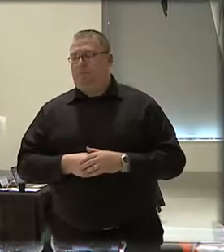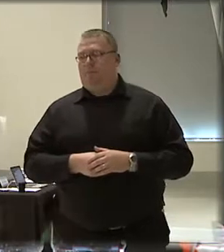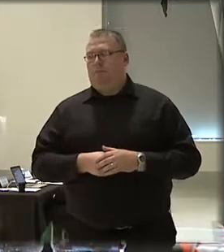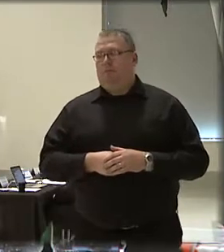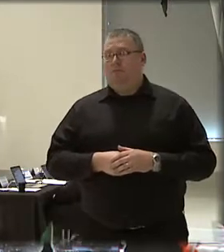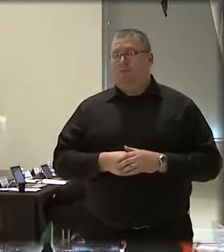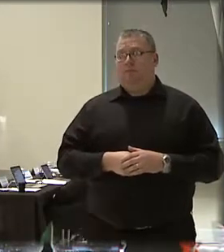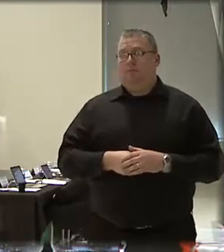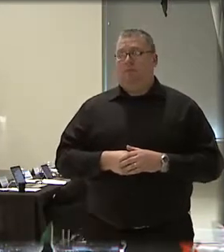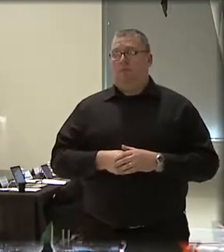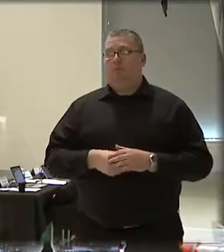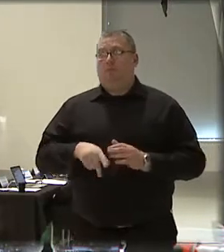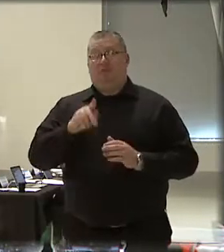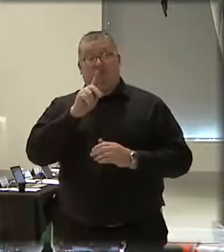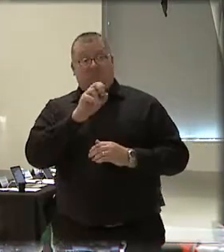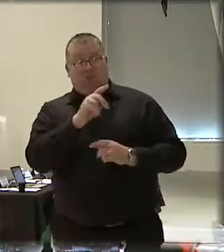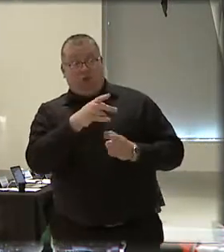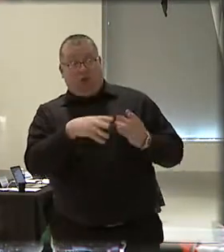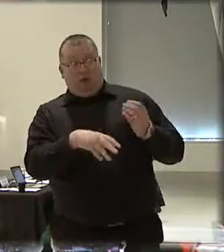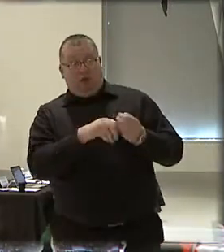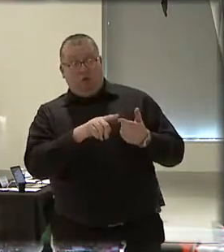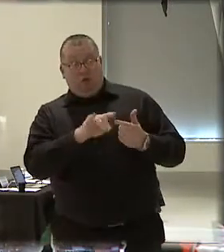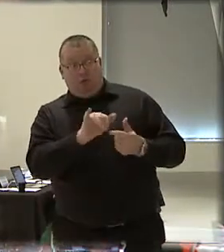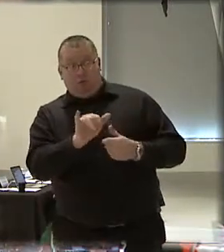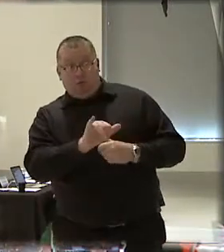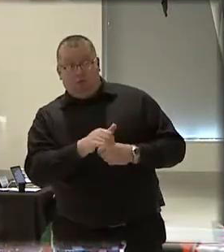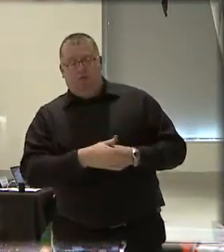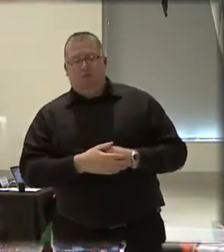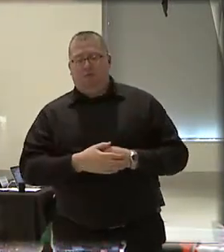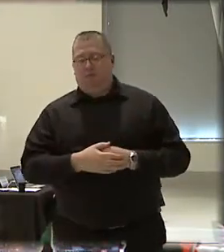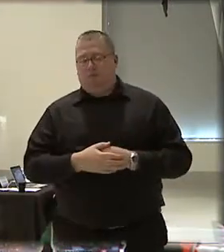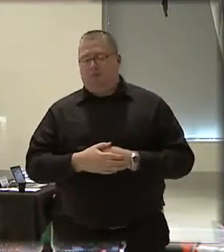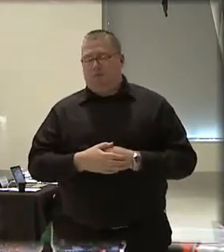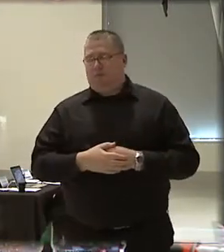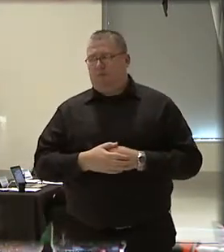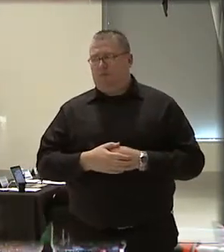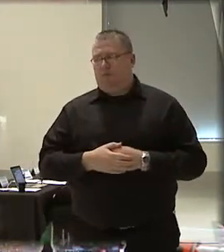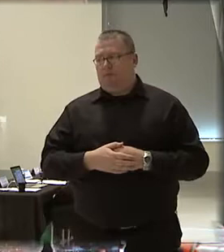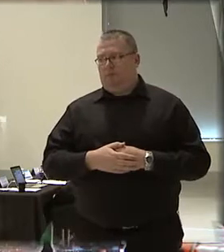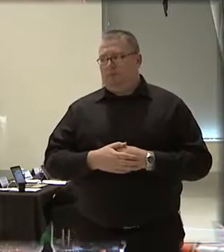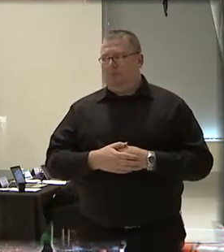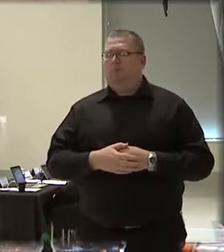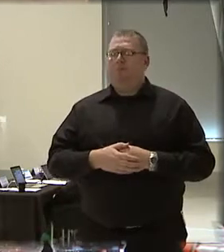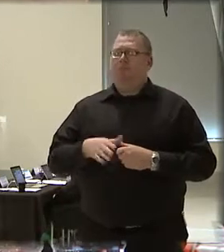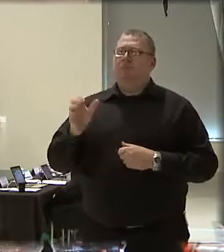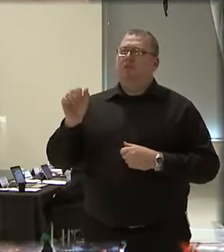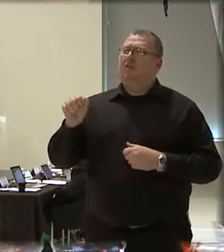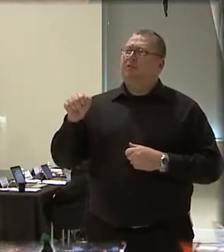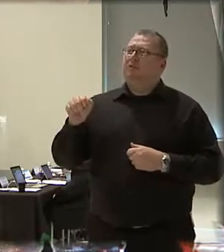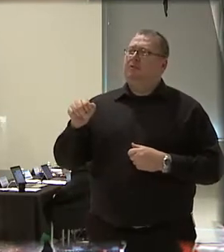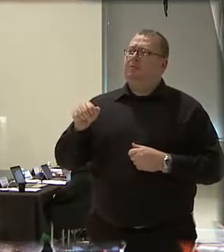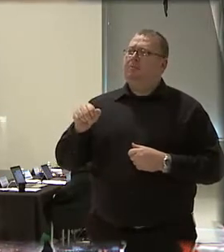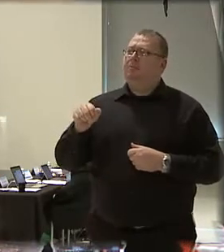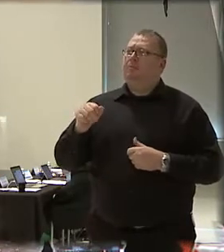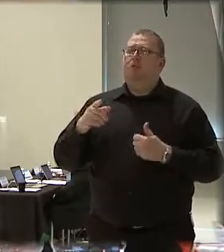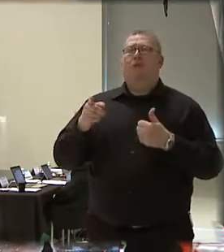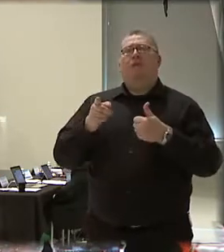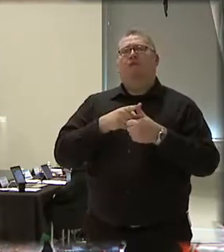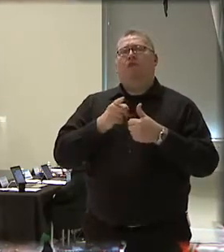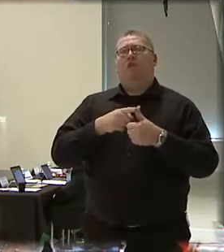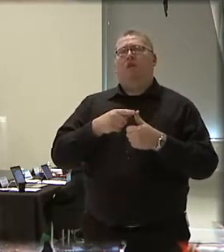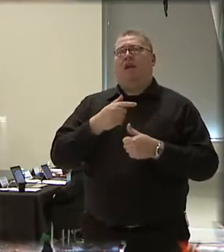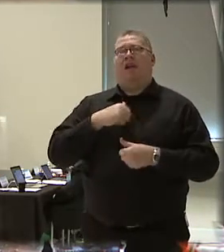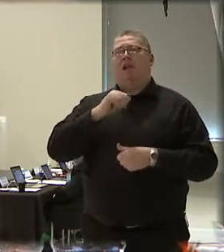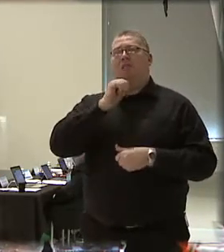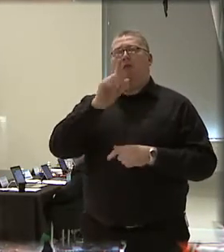Ken, did you want to add something to that, too? Afterward. Okay. Yeah, first off, I'm not going to sit